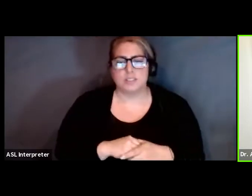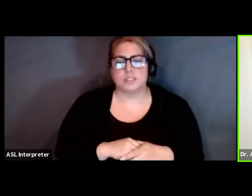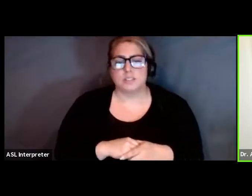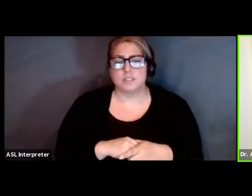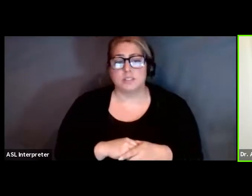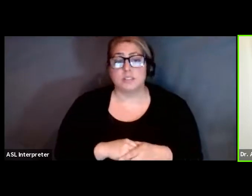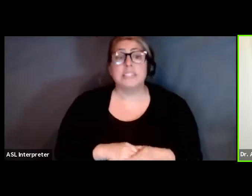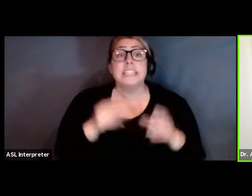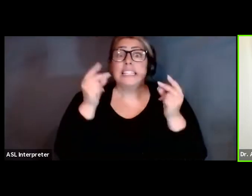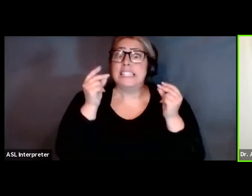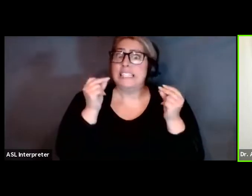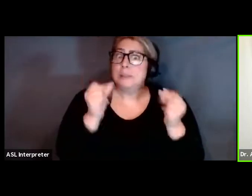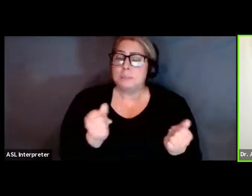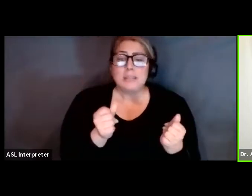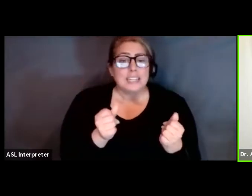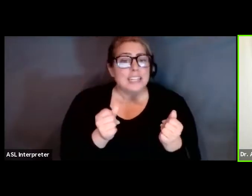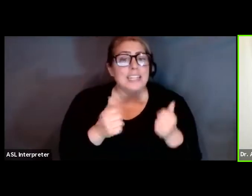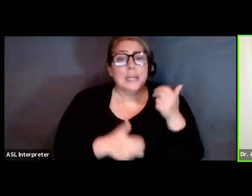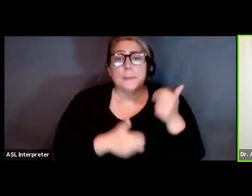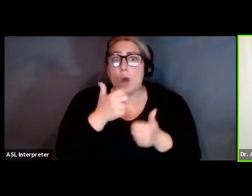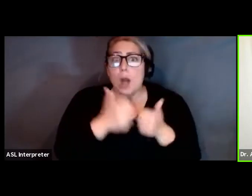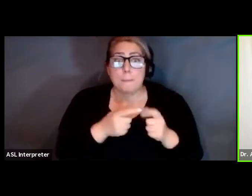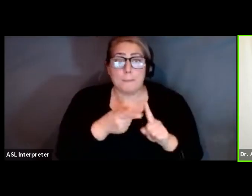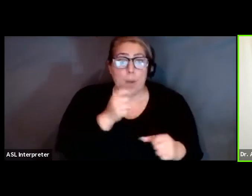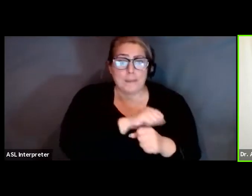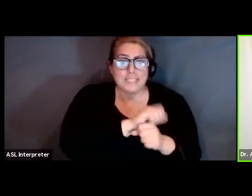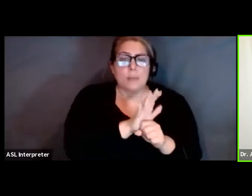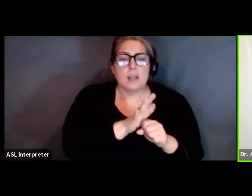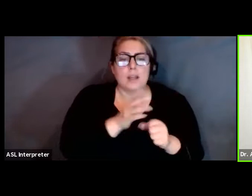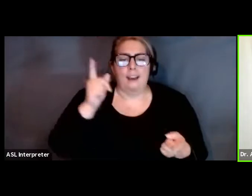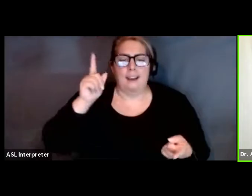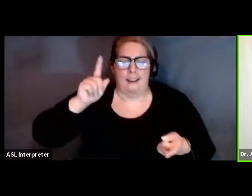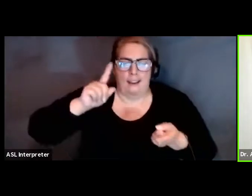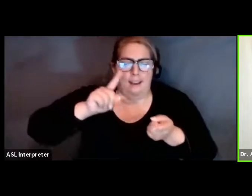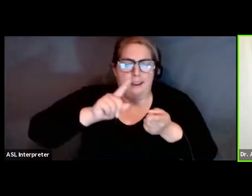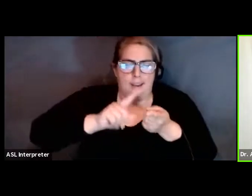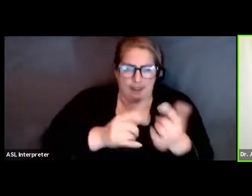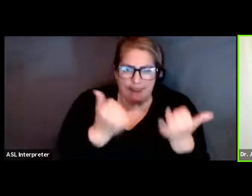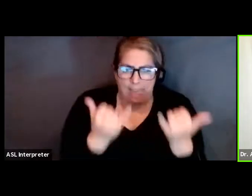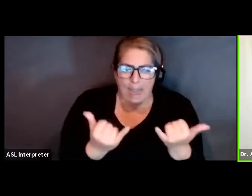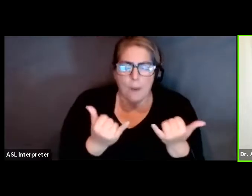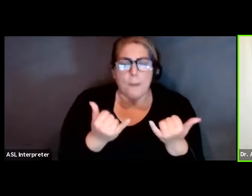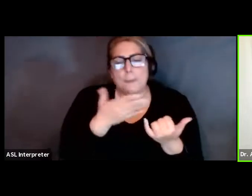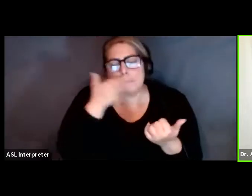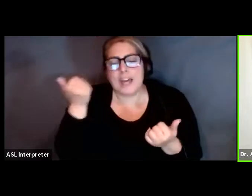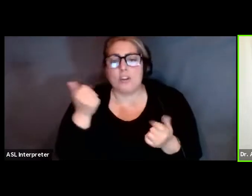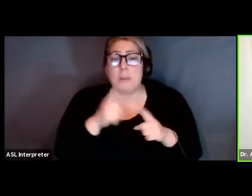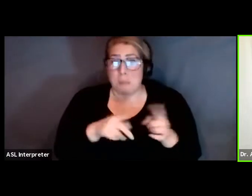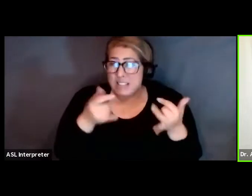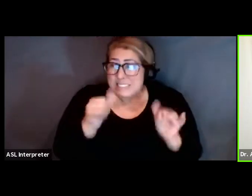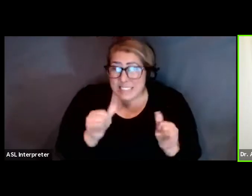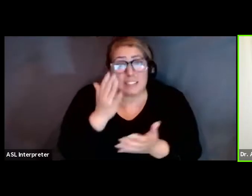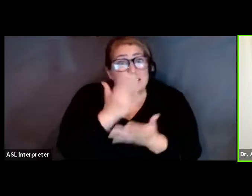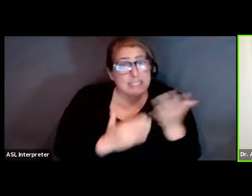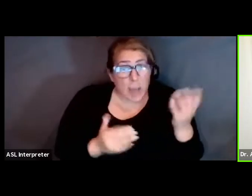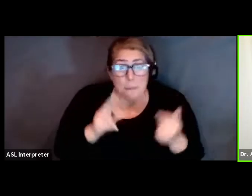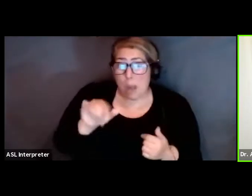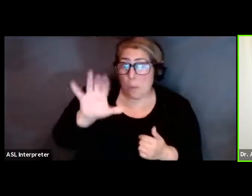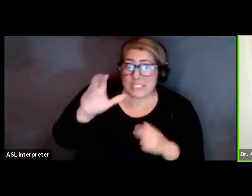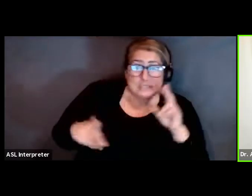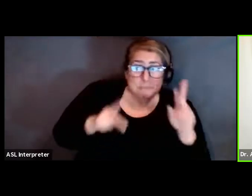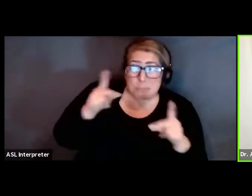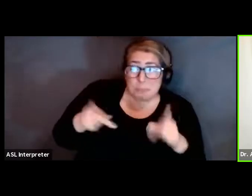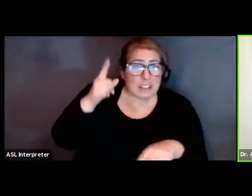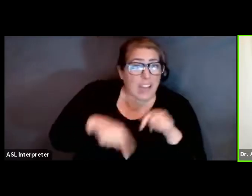hardships due to the pandemic have slowly begun to ease, we know that there are still people who won't be able to make rent, who face eviction, and